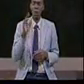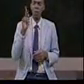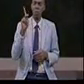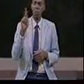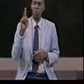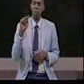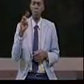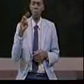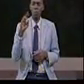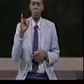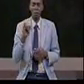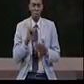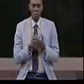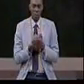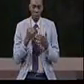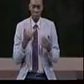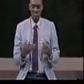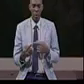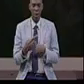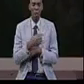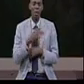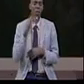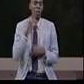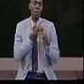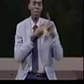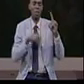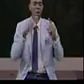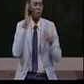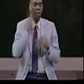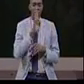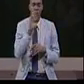that today the Lord will use him mightily.